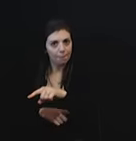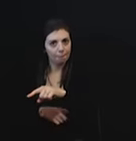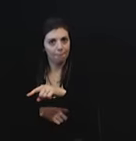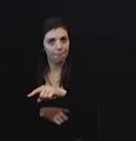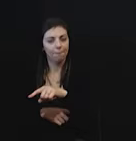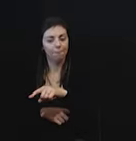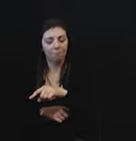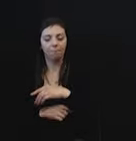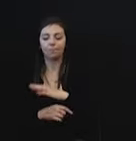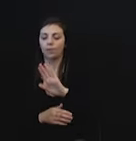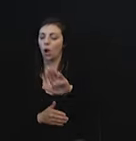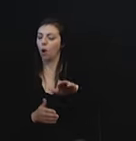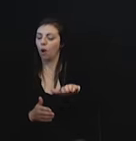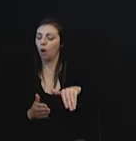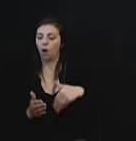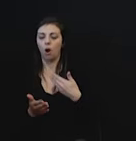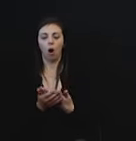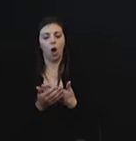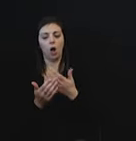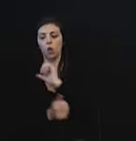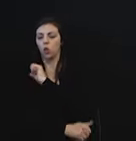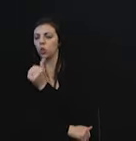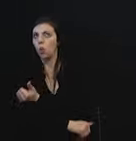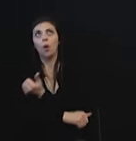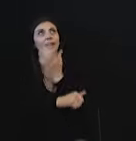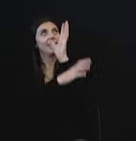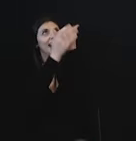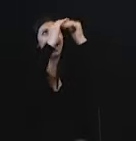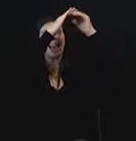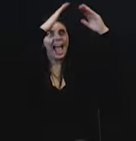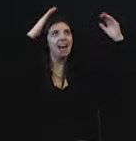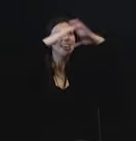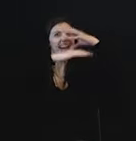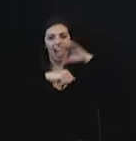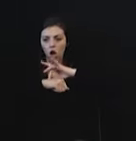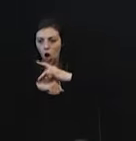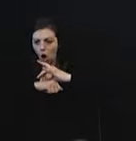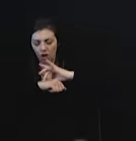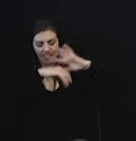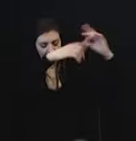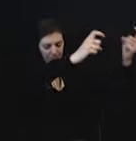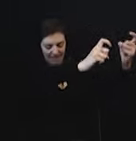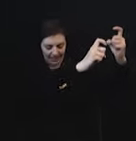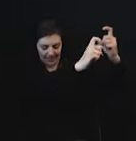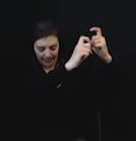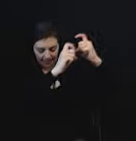Jesus says this to them, "All authority in heaven and on earth has been given to me."